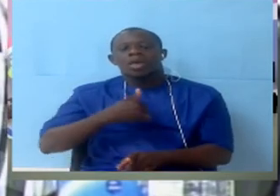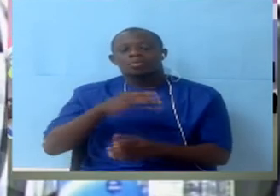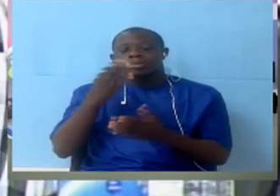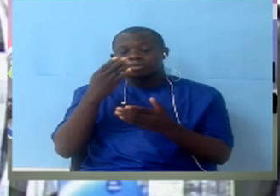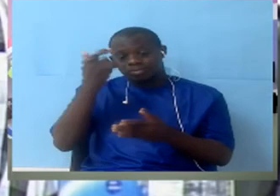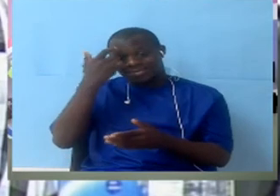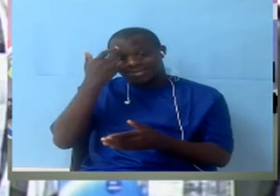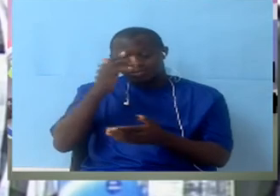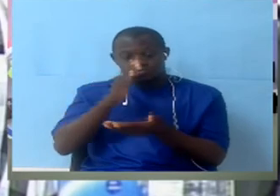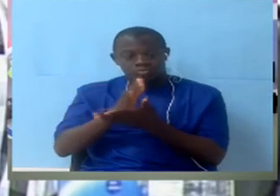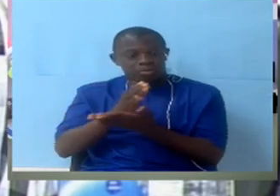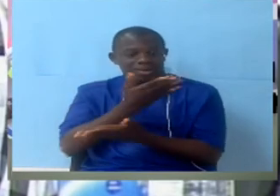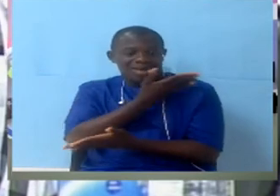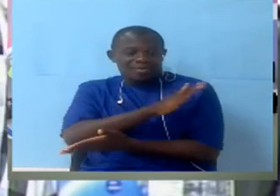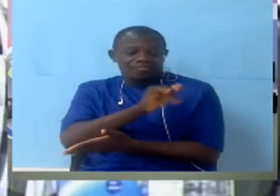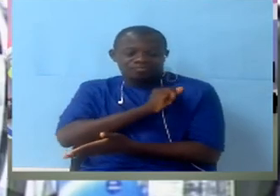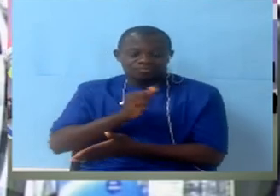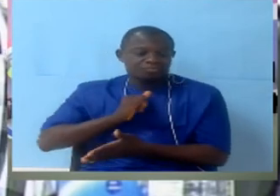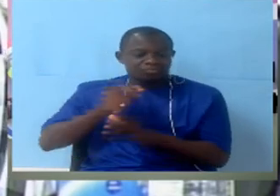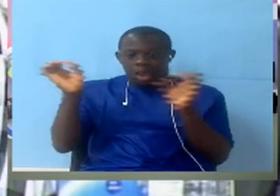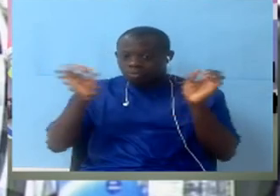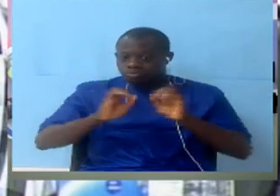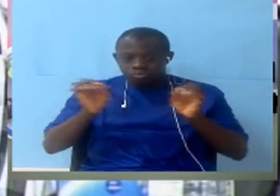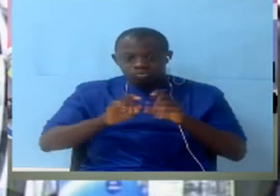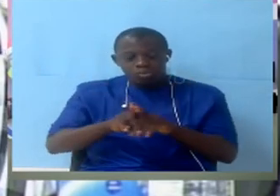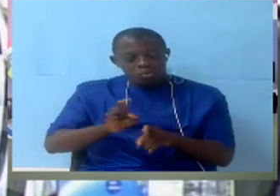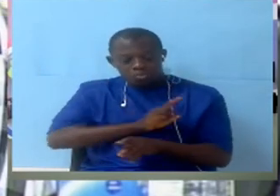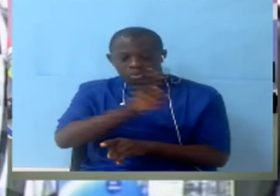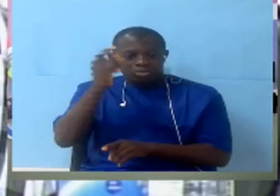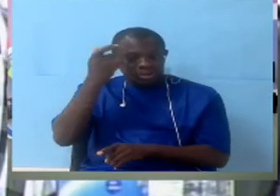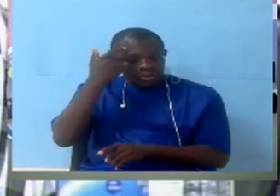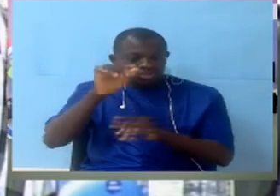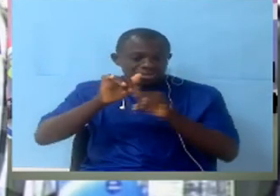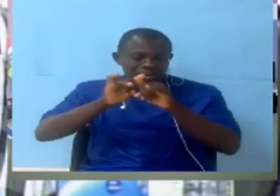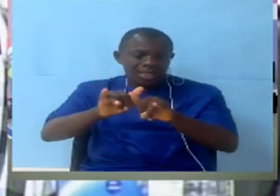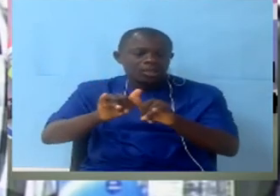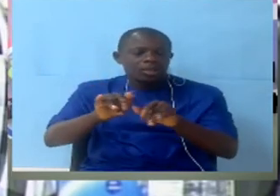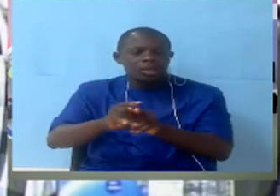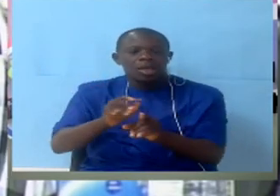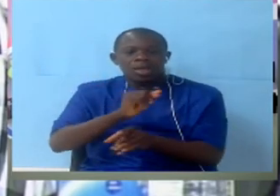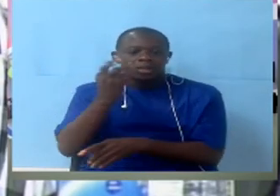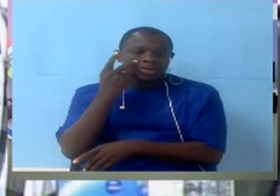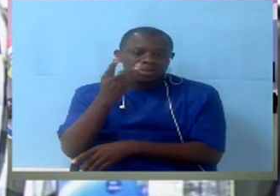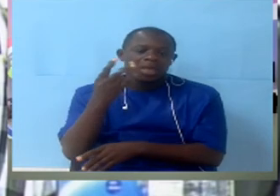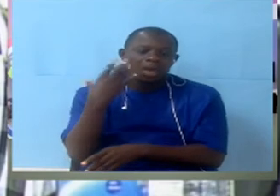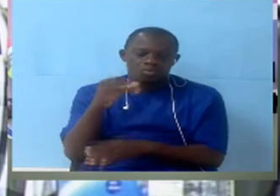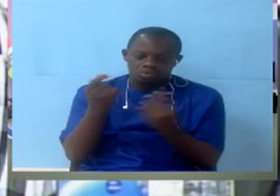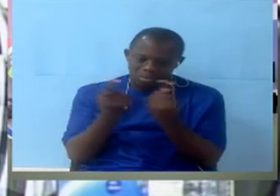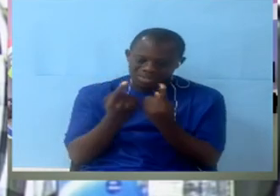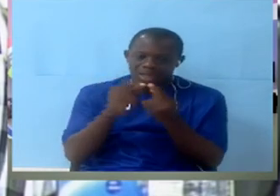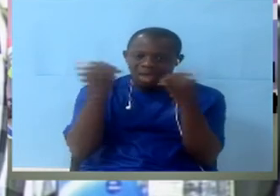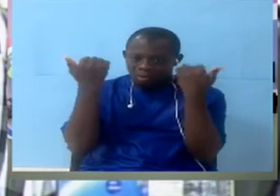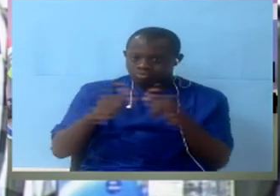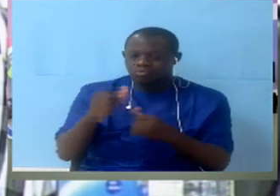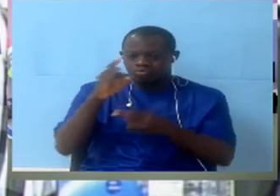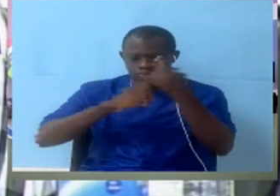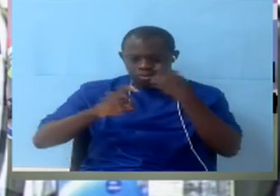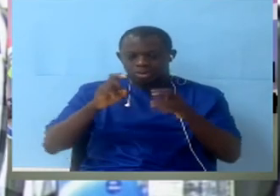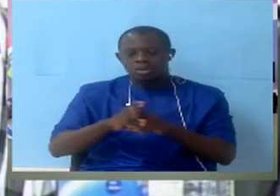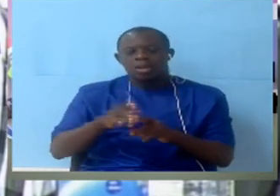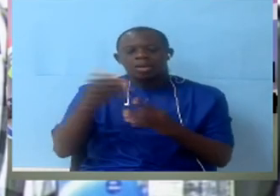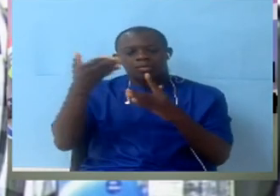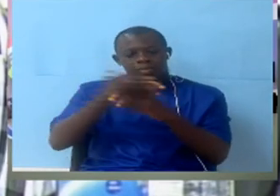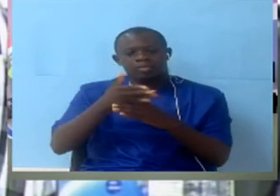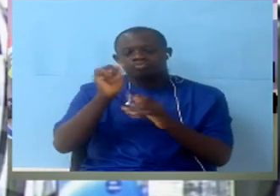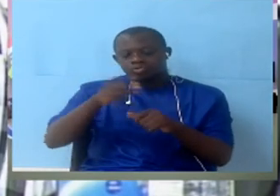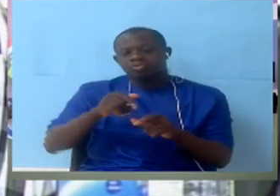as they didn't release us officially, we also decided to stay there and see how things pan out, and we believe